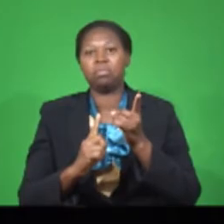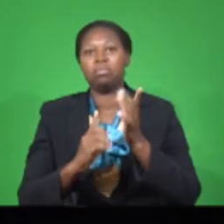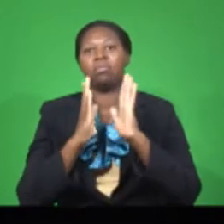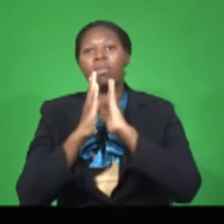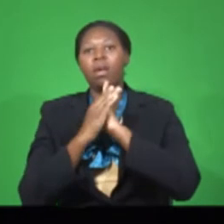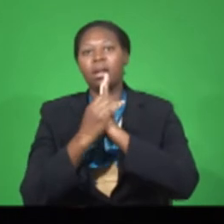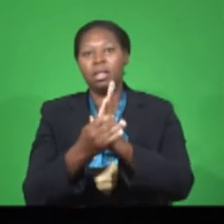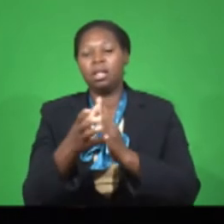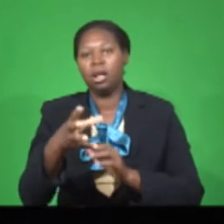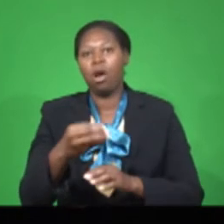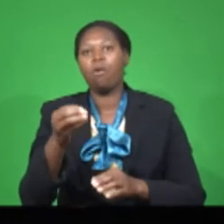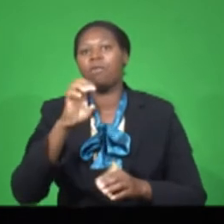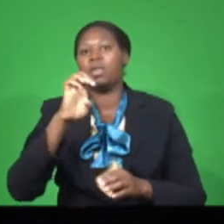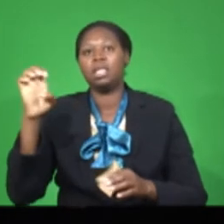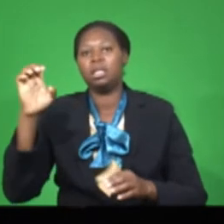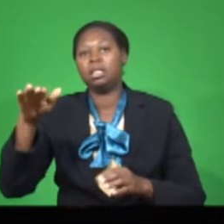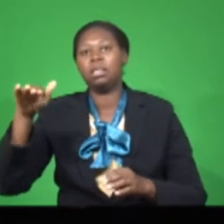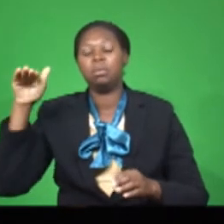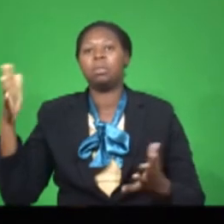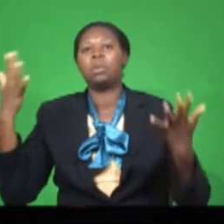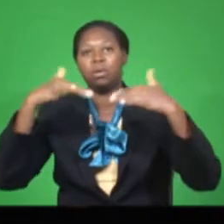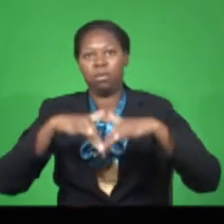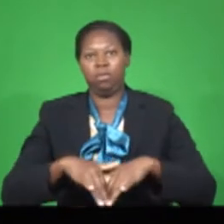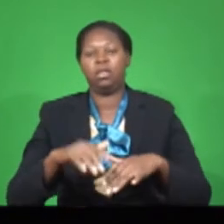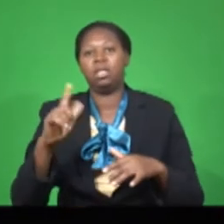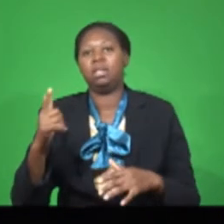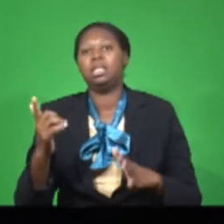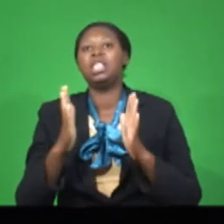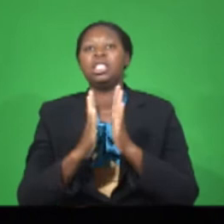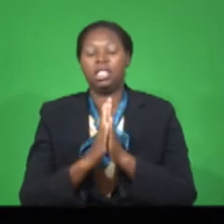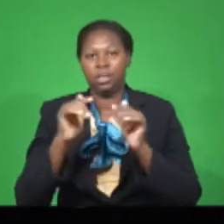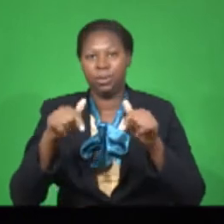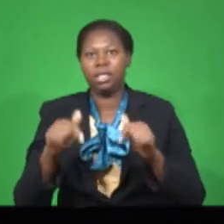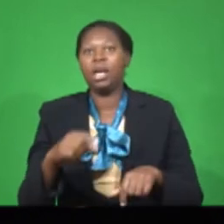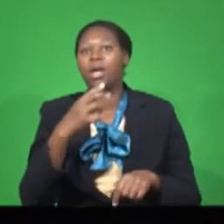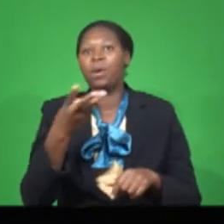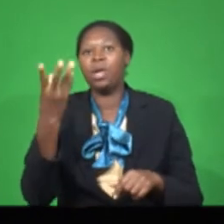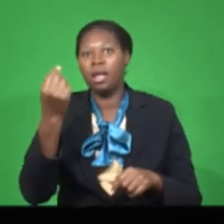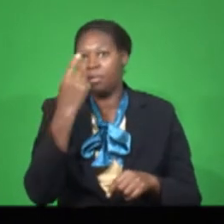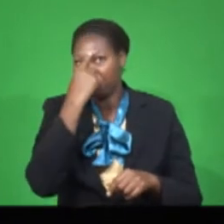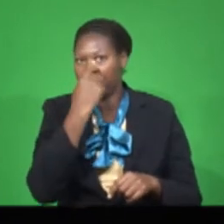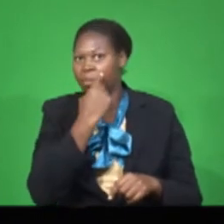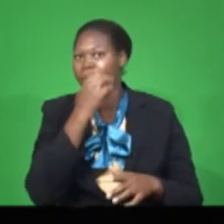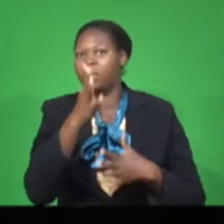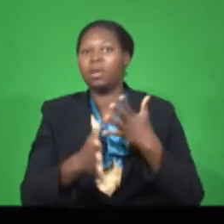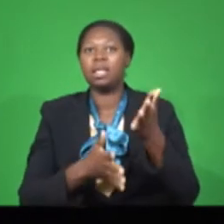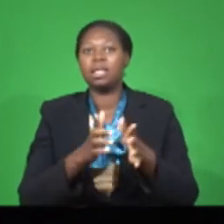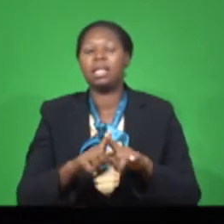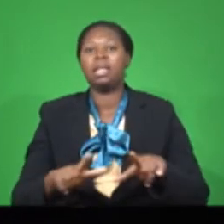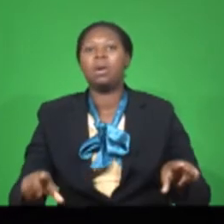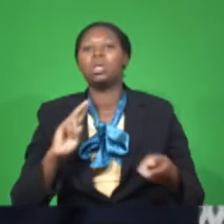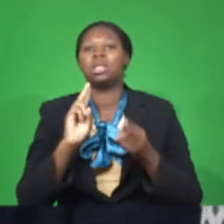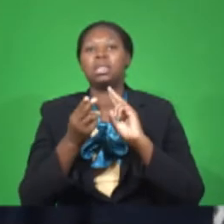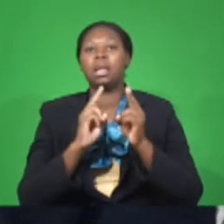Church. Mustudio nas tina my Shailet Chakabve, which is into sign language.